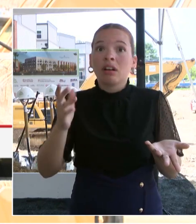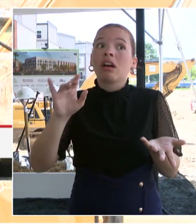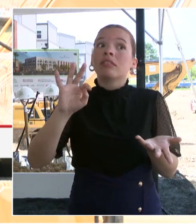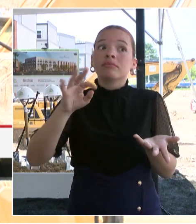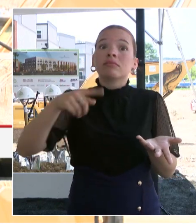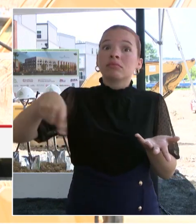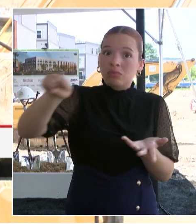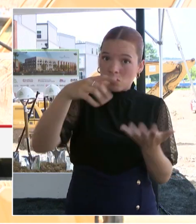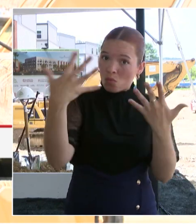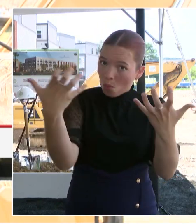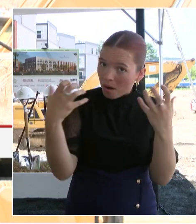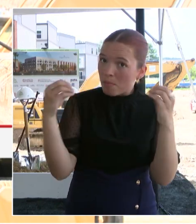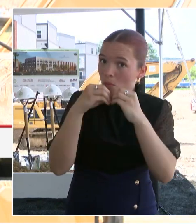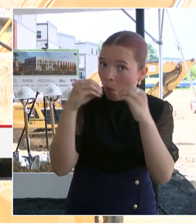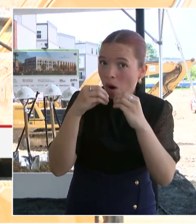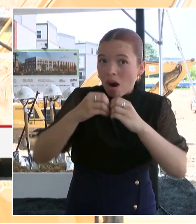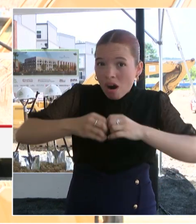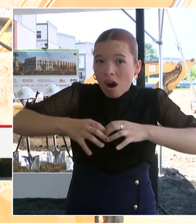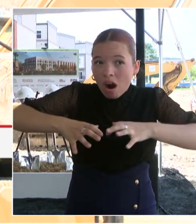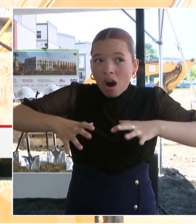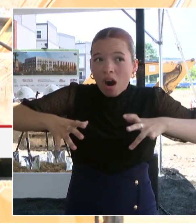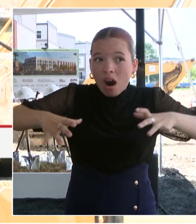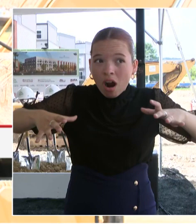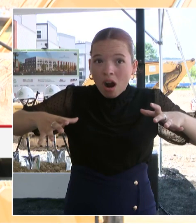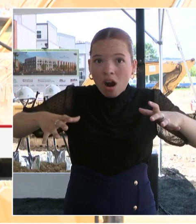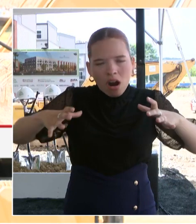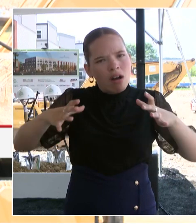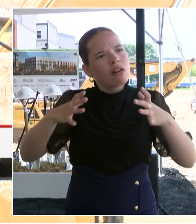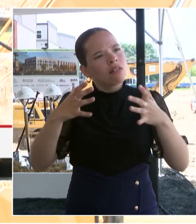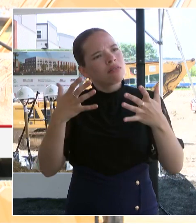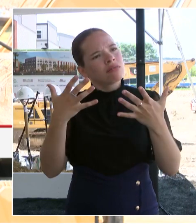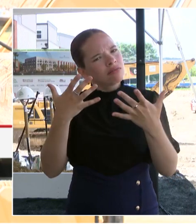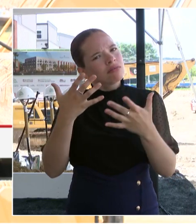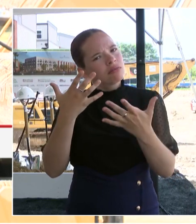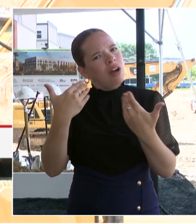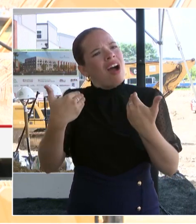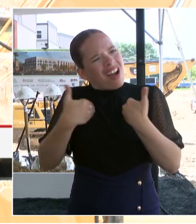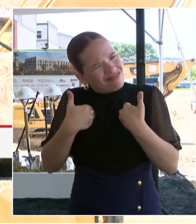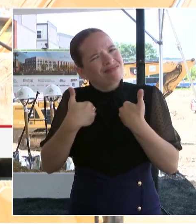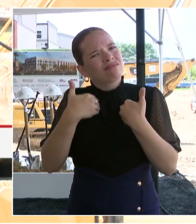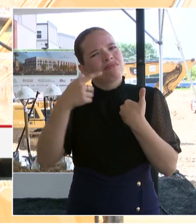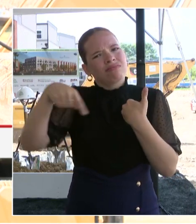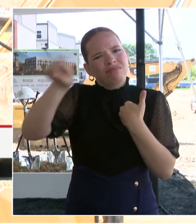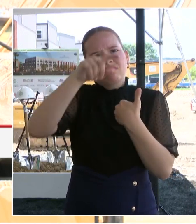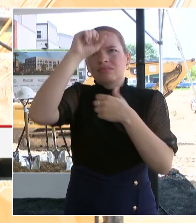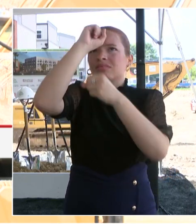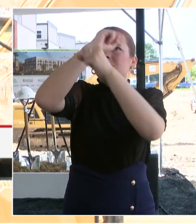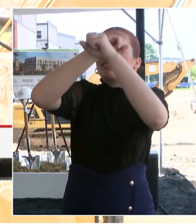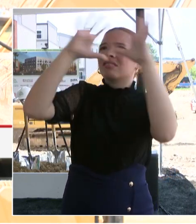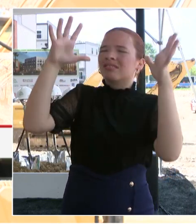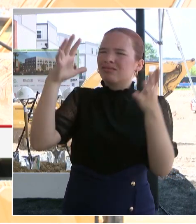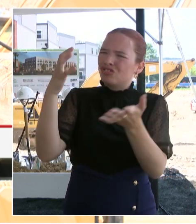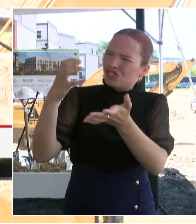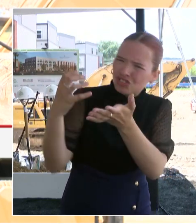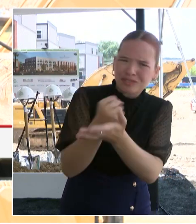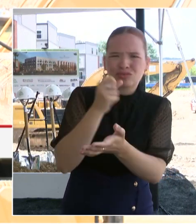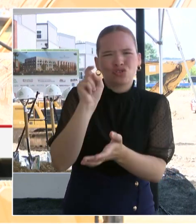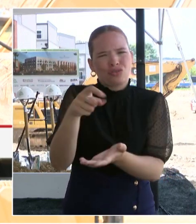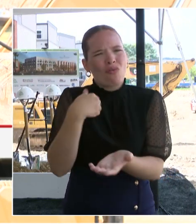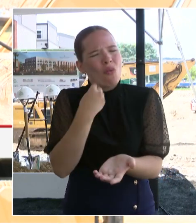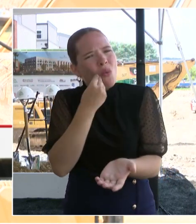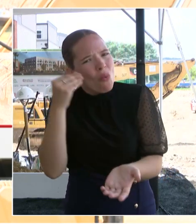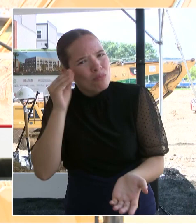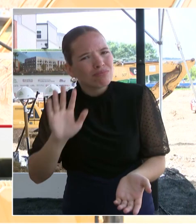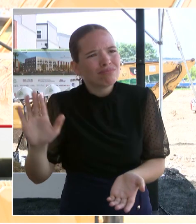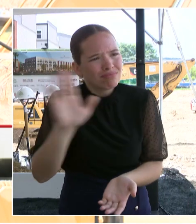everyone deserves a place to call home. It's a foundation. It's a human right. We can't just stay in our little